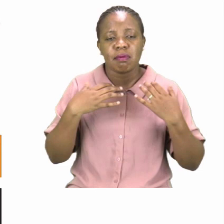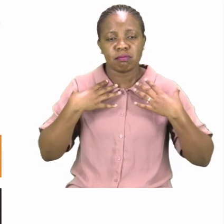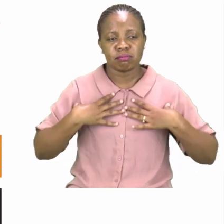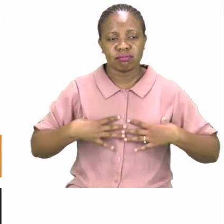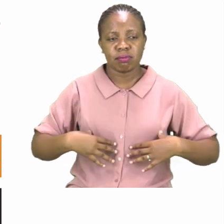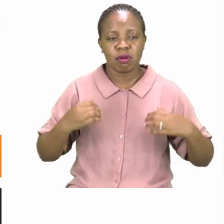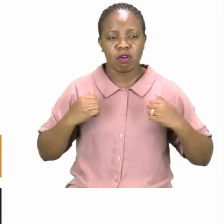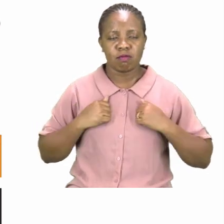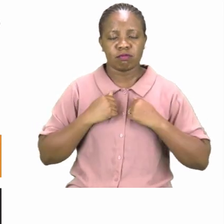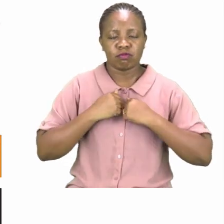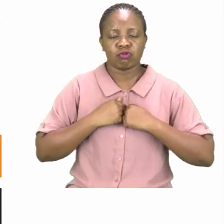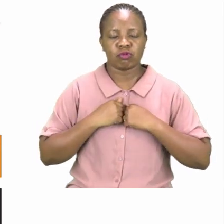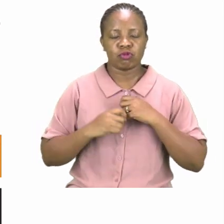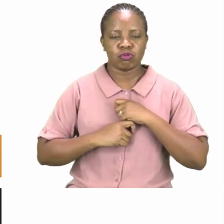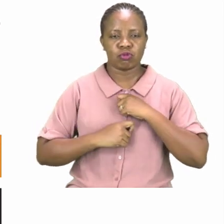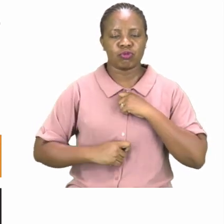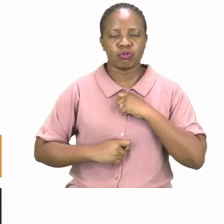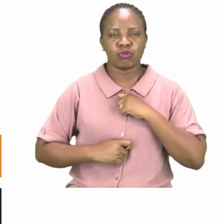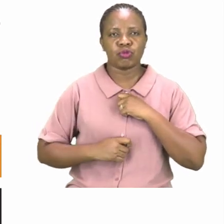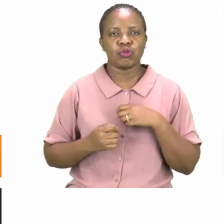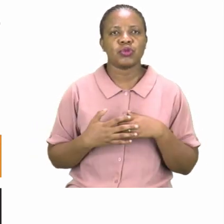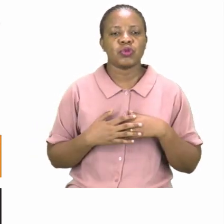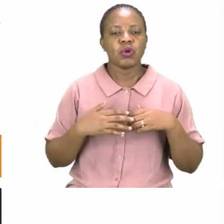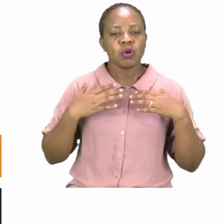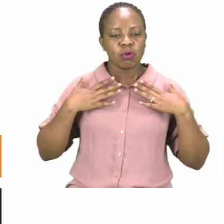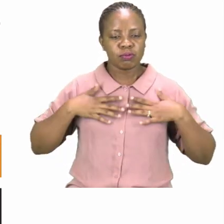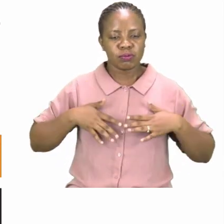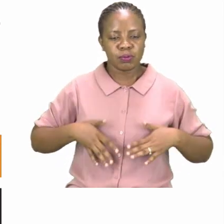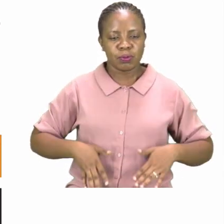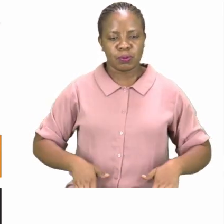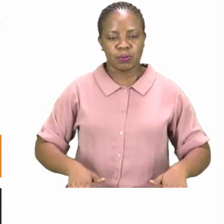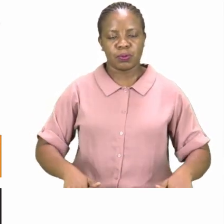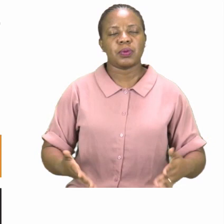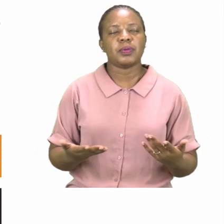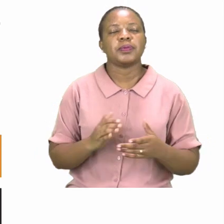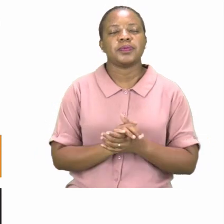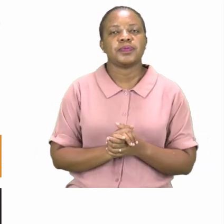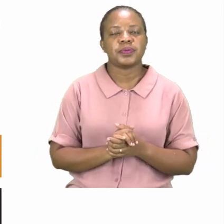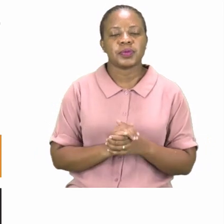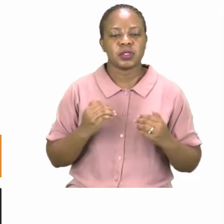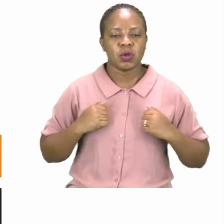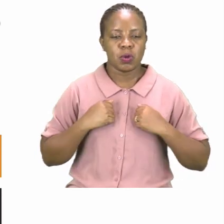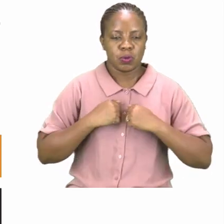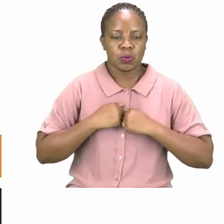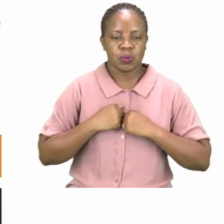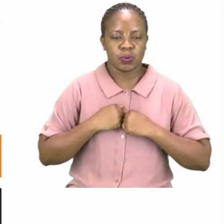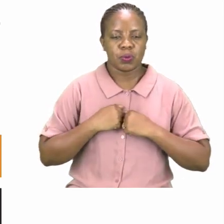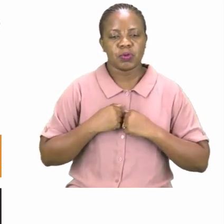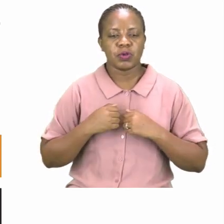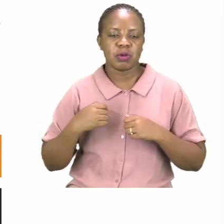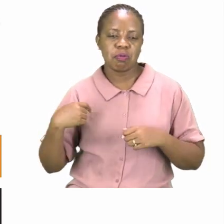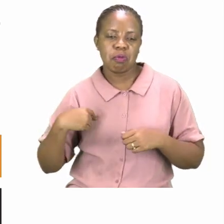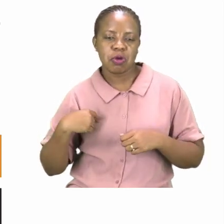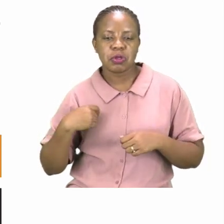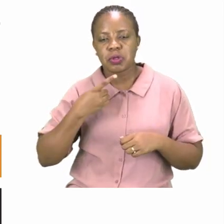dress. For a girl, it can be a dress, and for a boy, it can be a suit as well. So